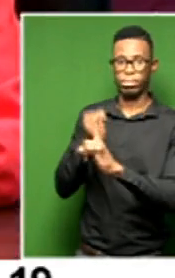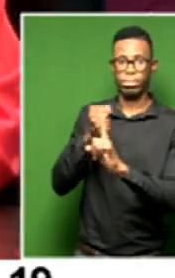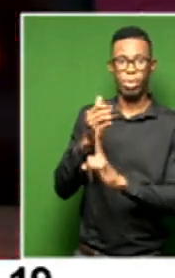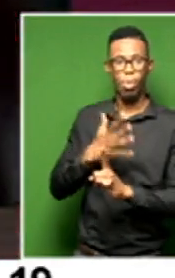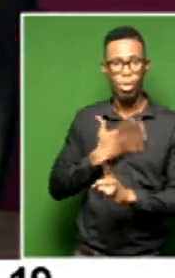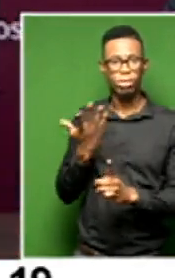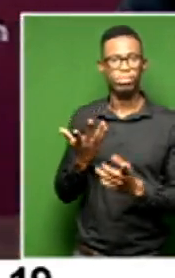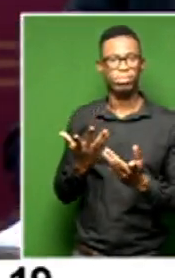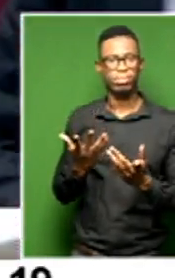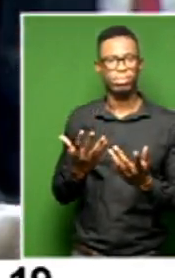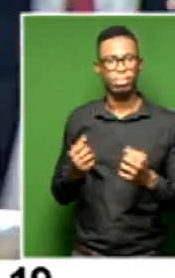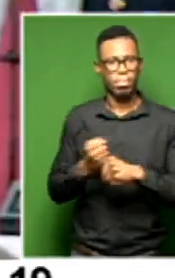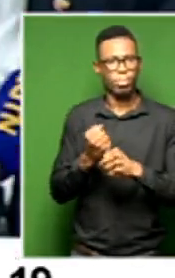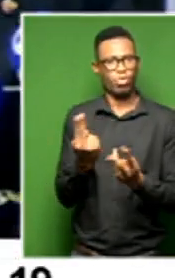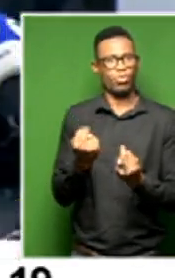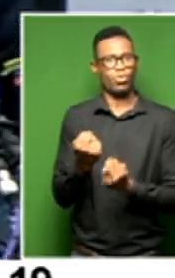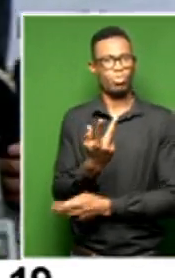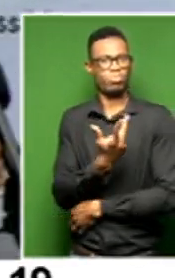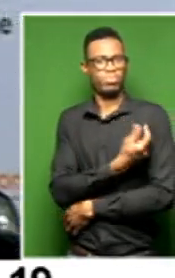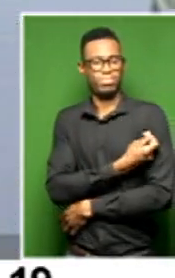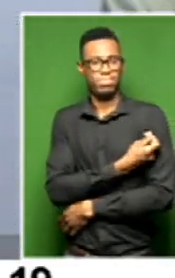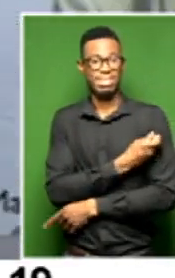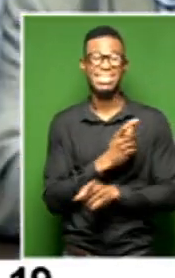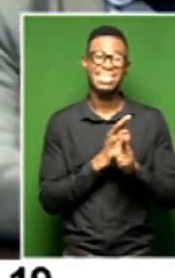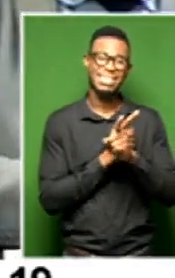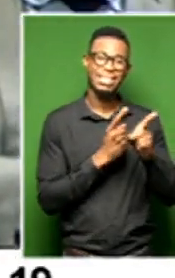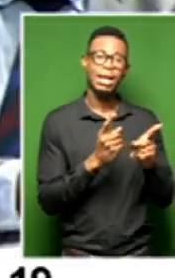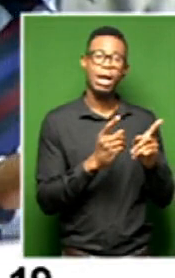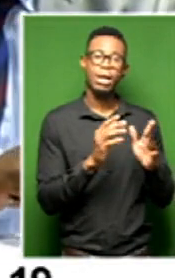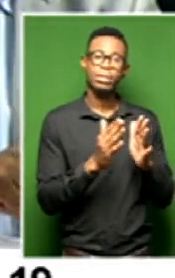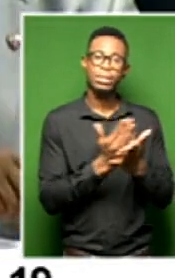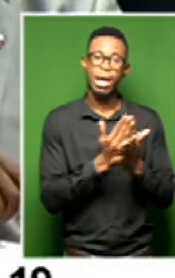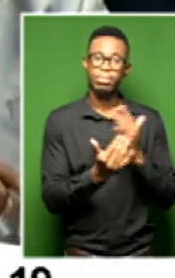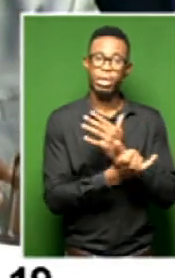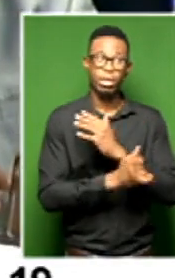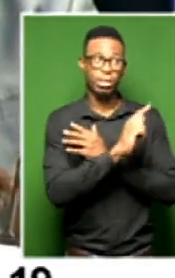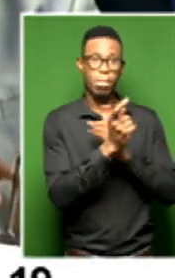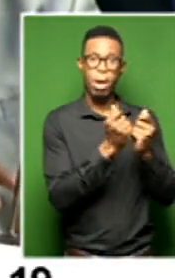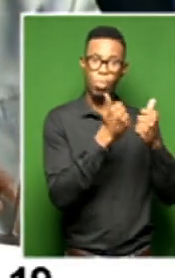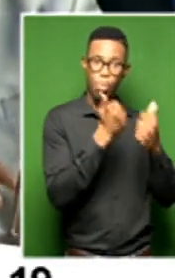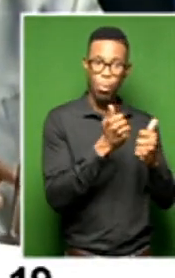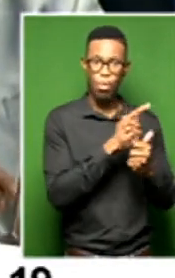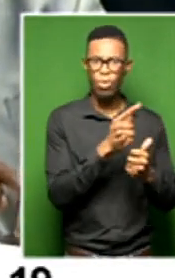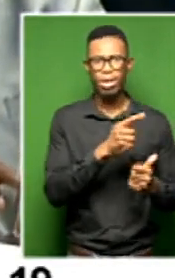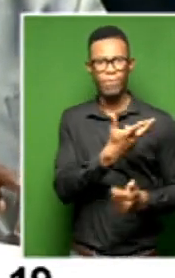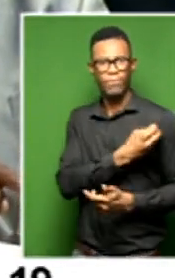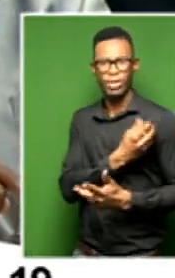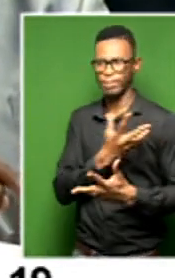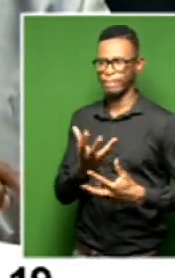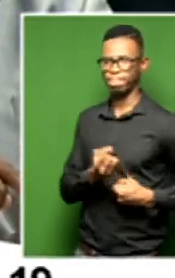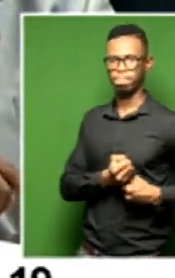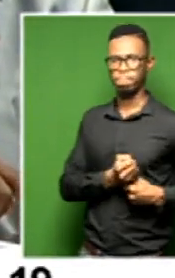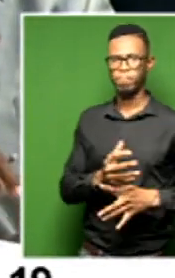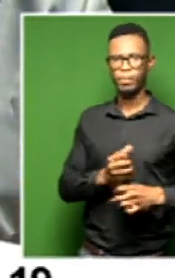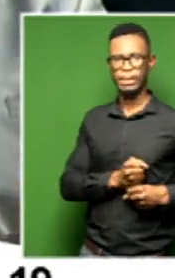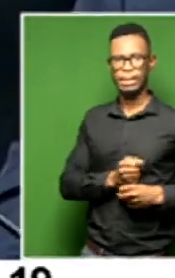Developed countries had been hoarding vaccines following the break of the pandemic, and South Africa knows the